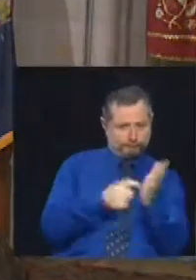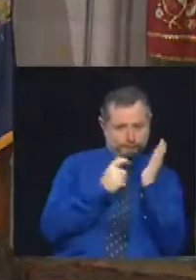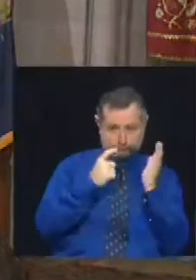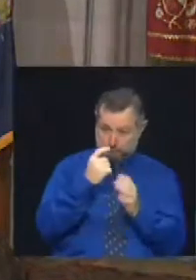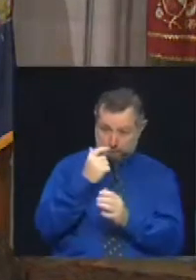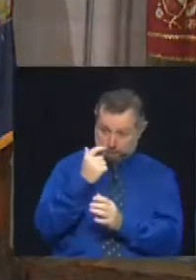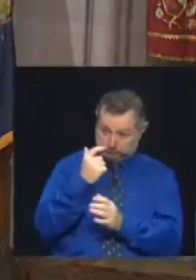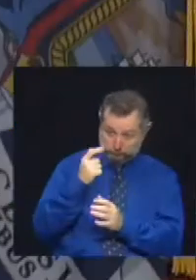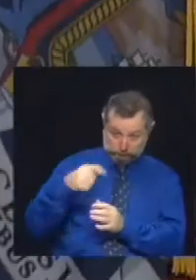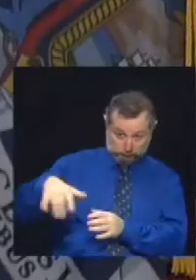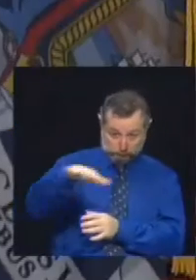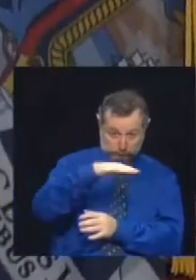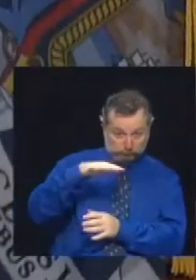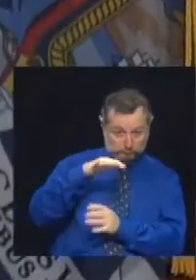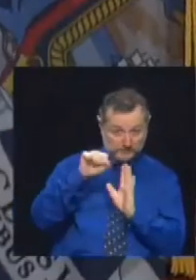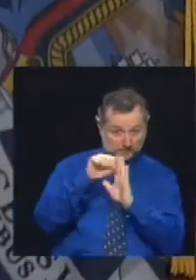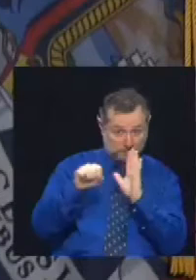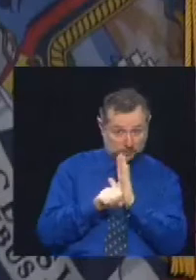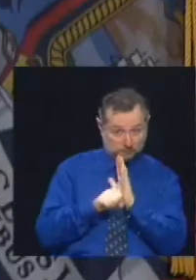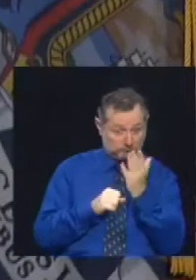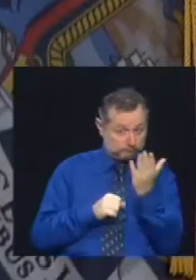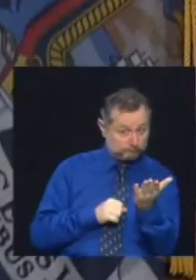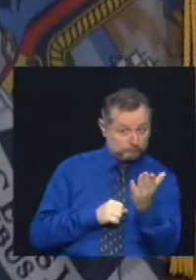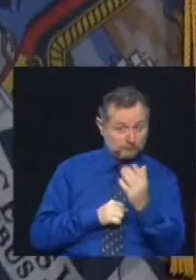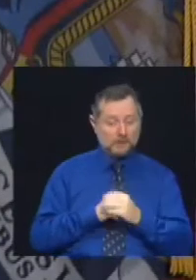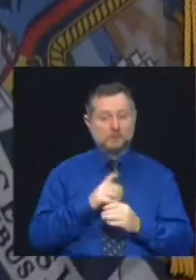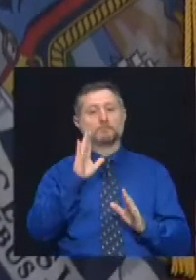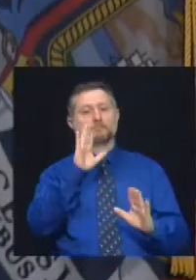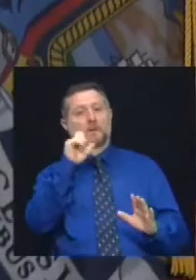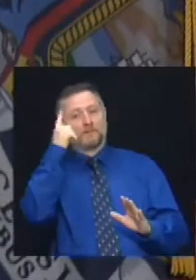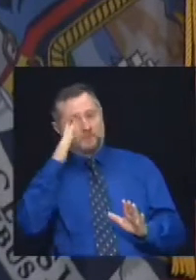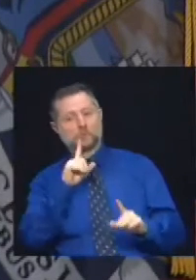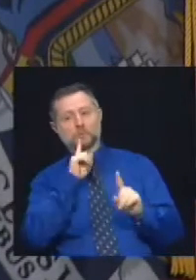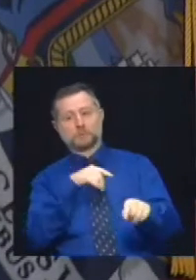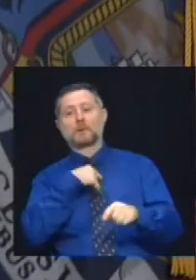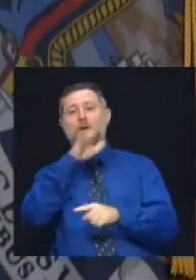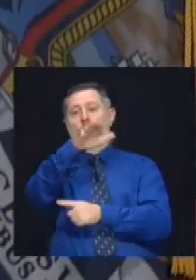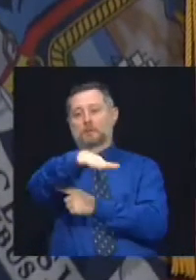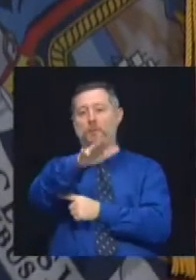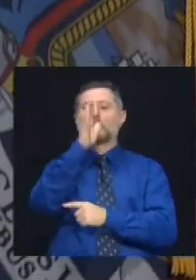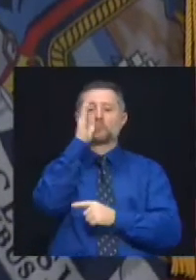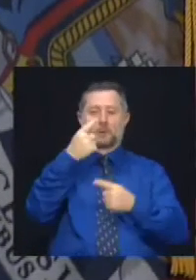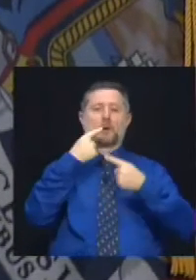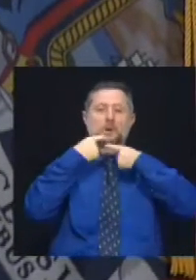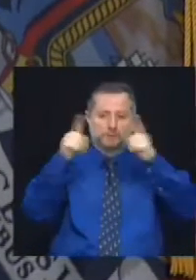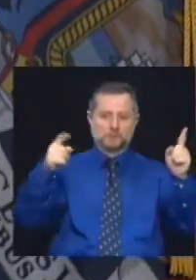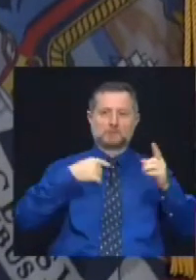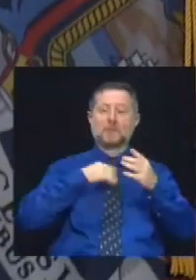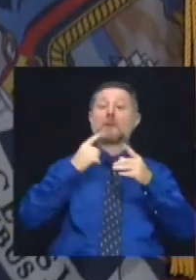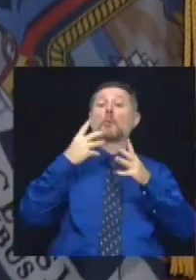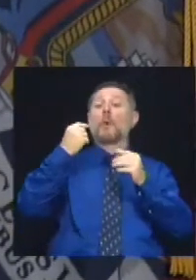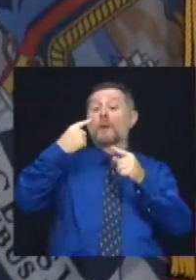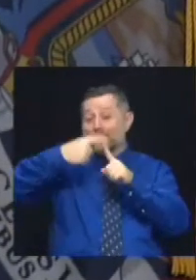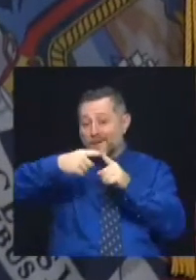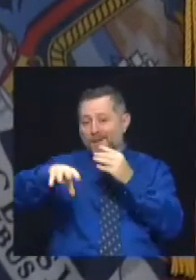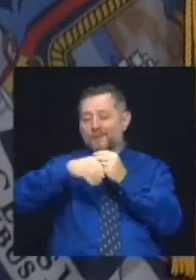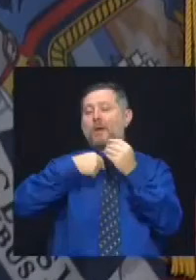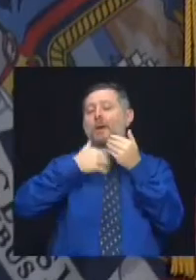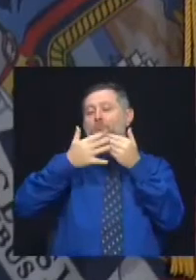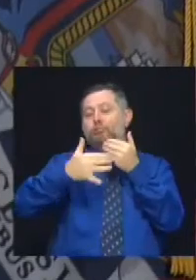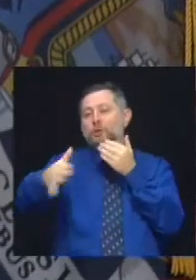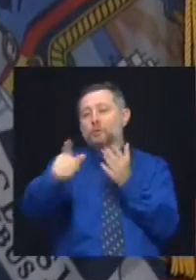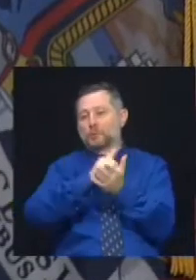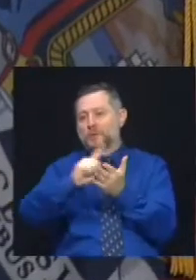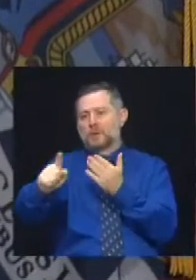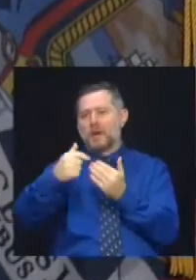state? I'll be making announcements about that later today, as well as throughout the week, because I have had a chance to assemble all the stakeholders now that I